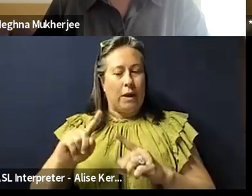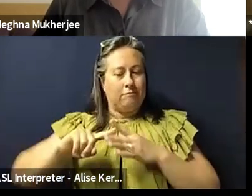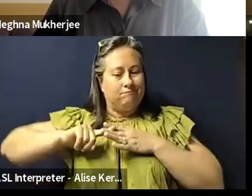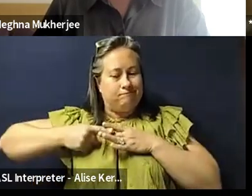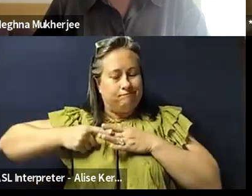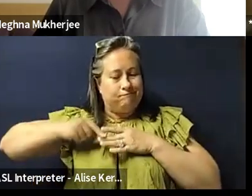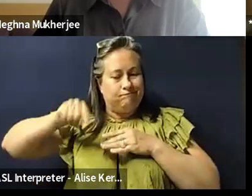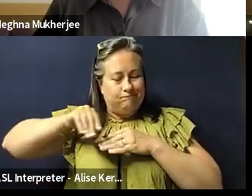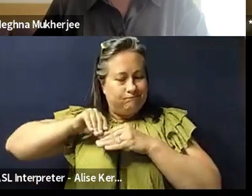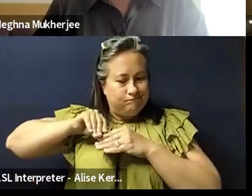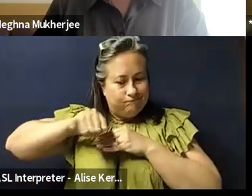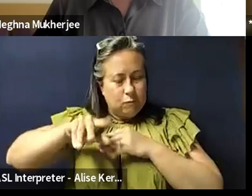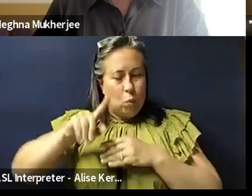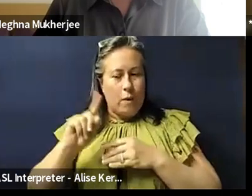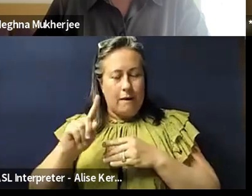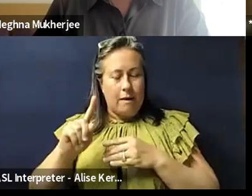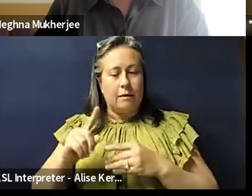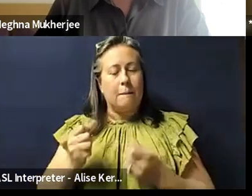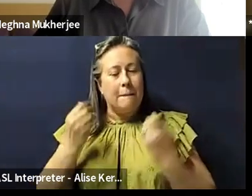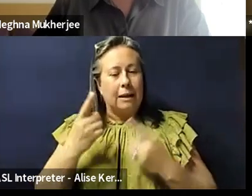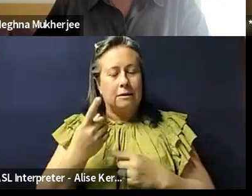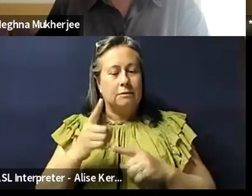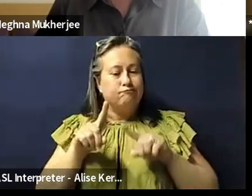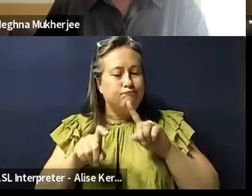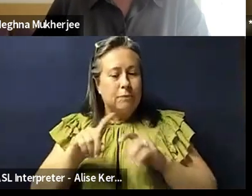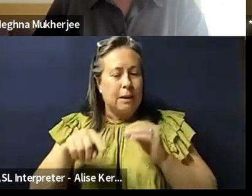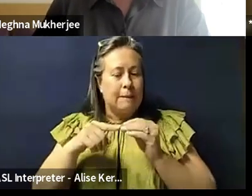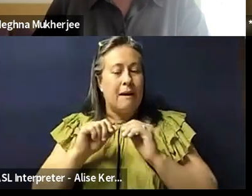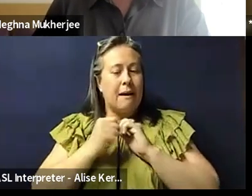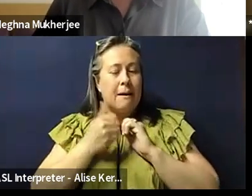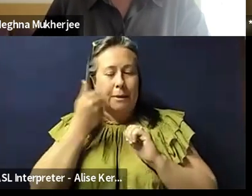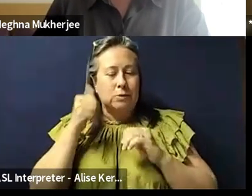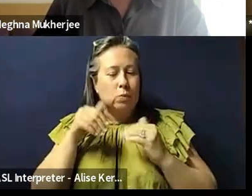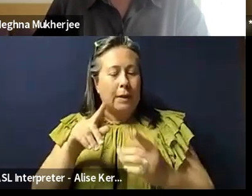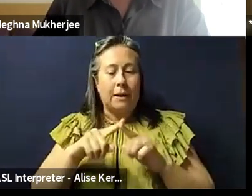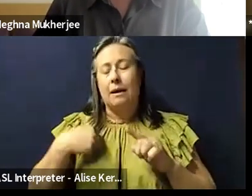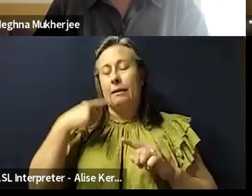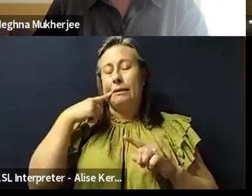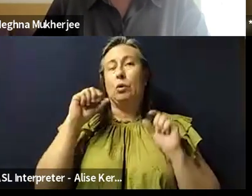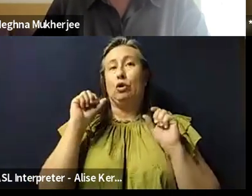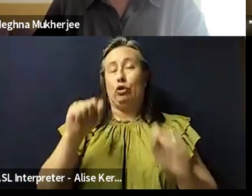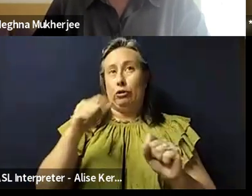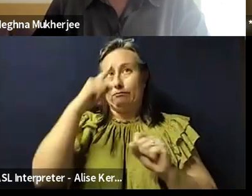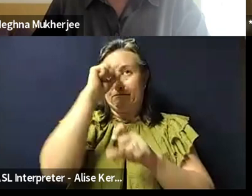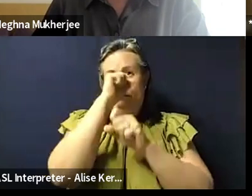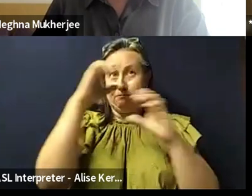lot of questions on the best way to do that, but I think it's doable.